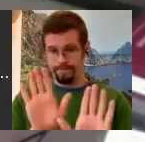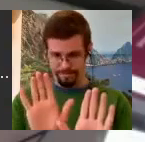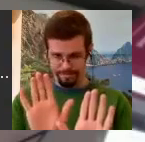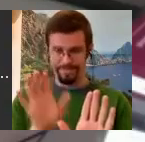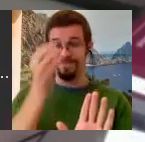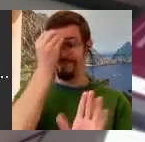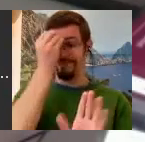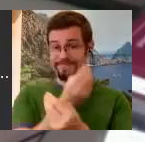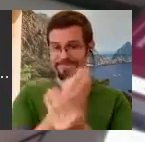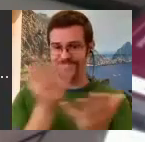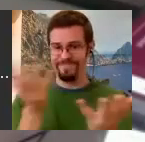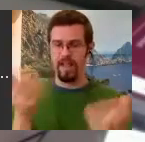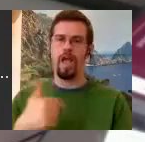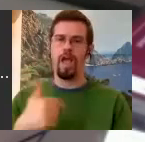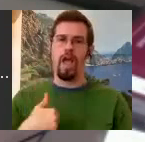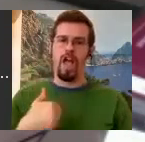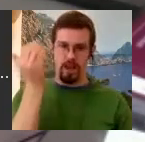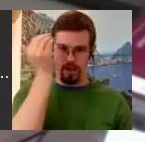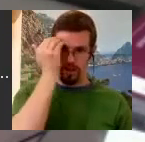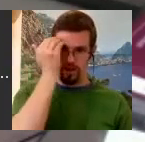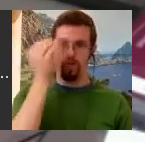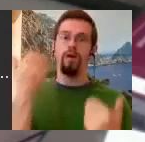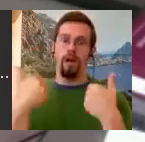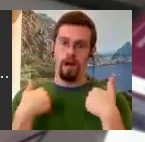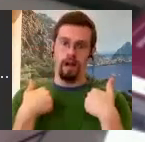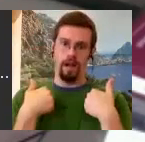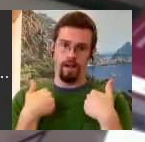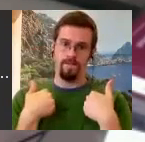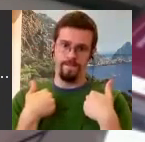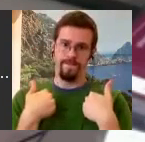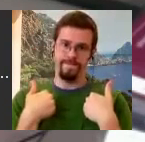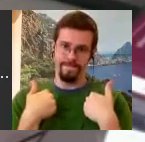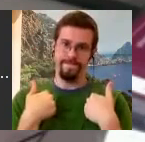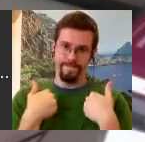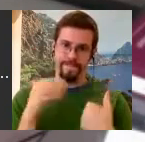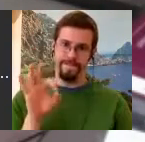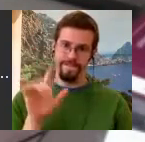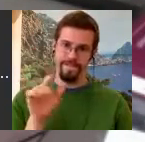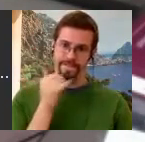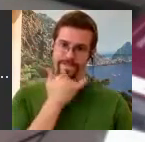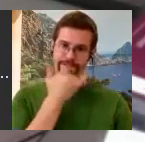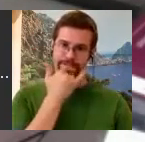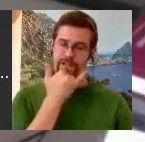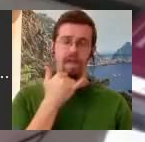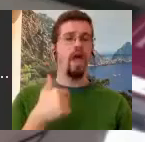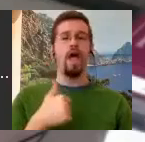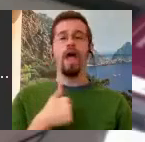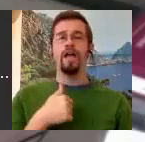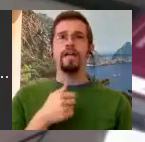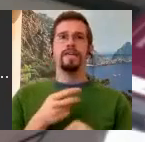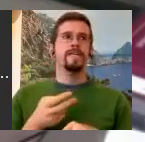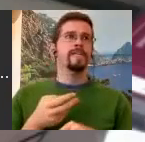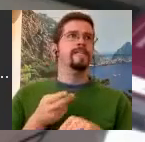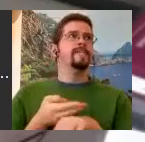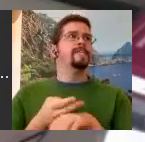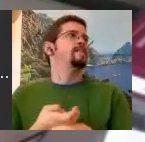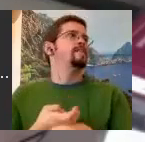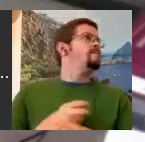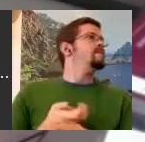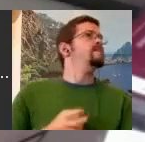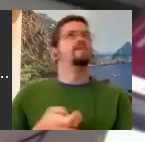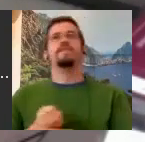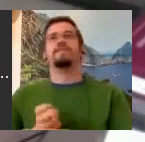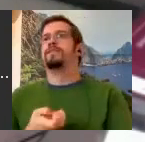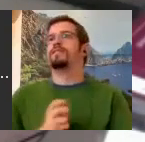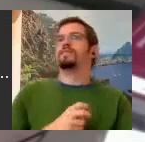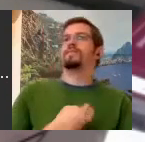I'm the first one to know there were flaws. I could barely go to bed at night. I was so nervous over all